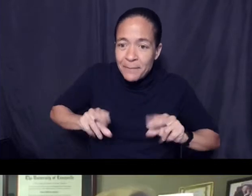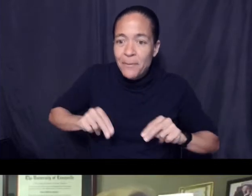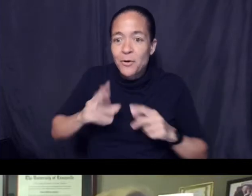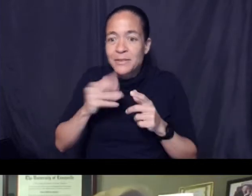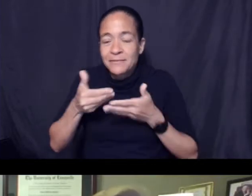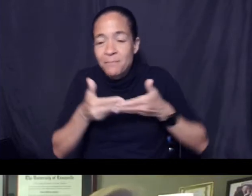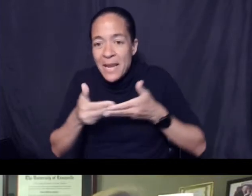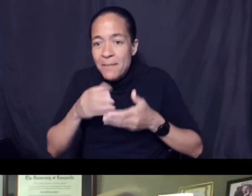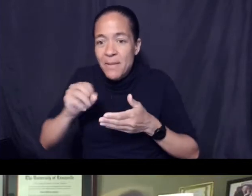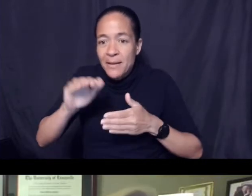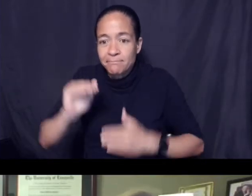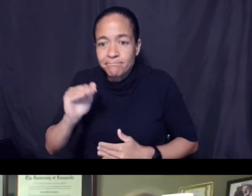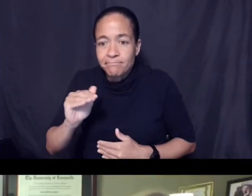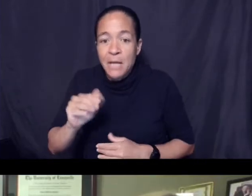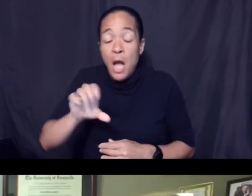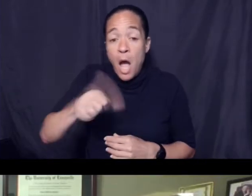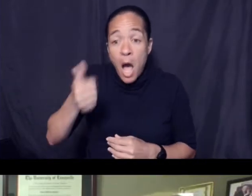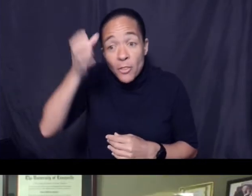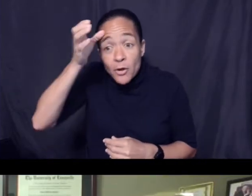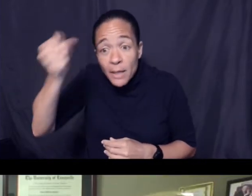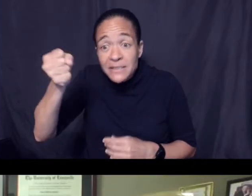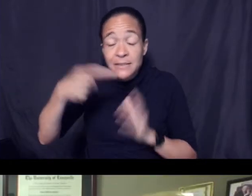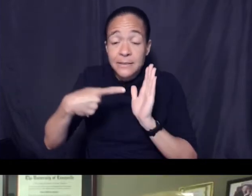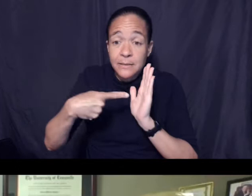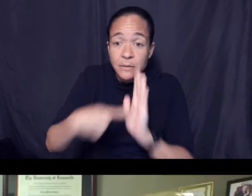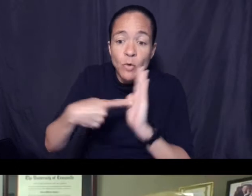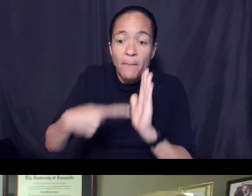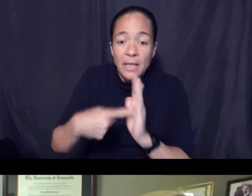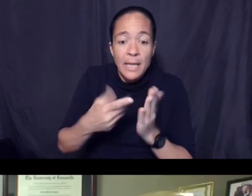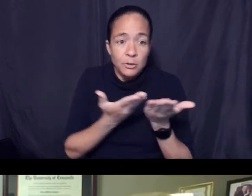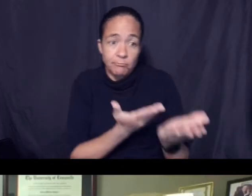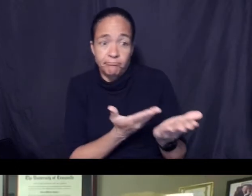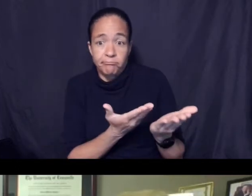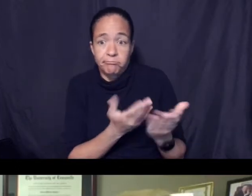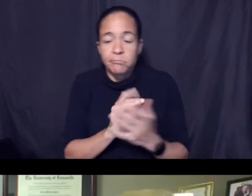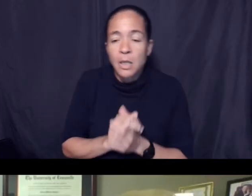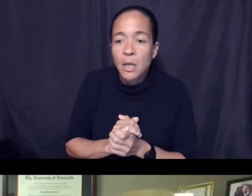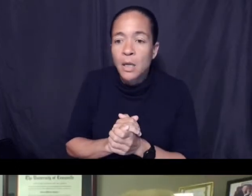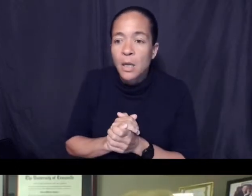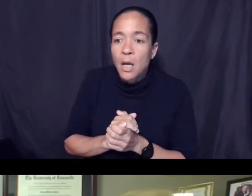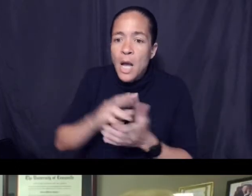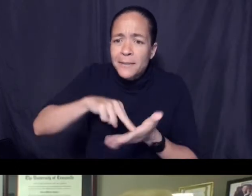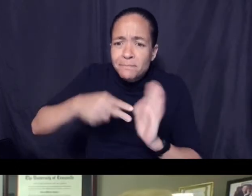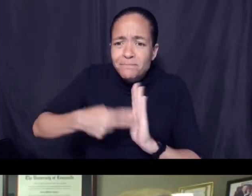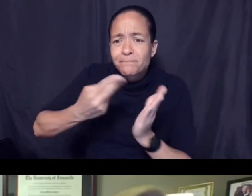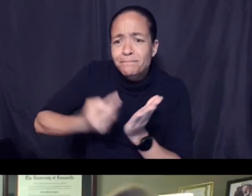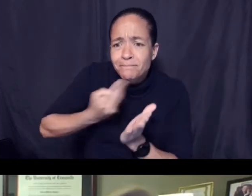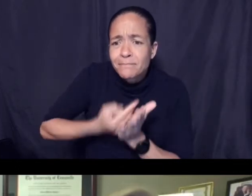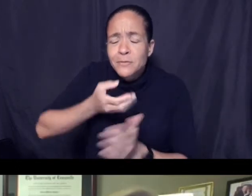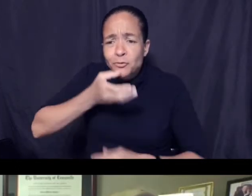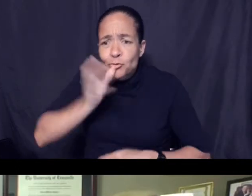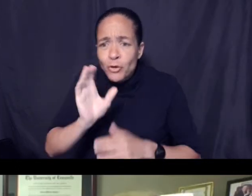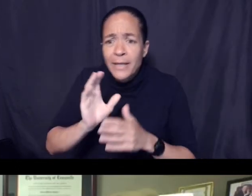babies. Other common sense recommendations are shown here: to refrain from sharing utensils, drinks,